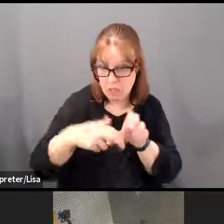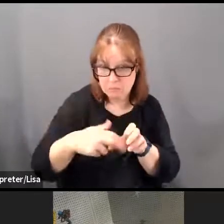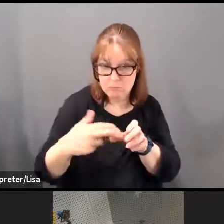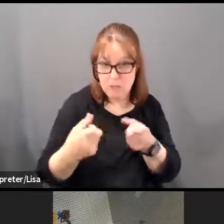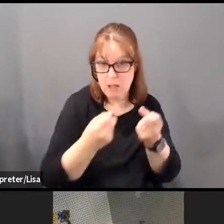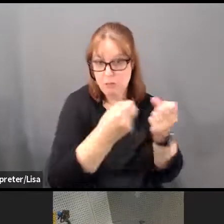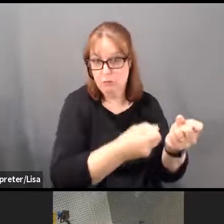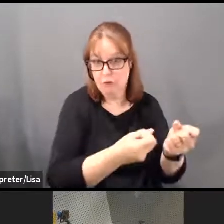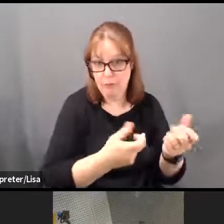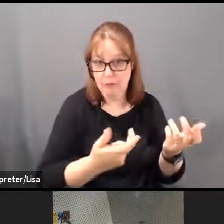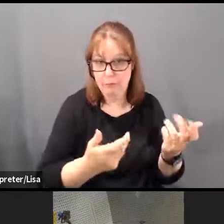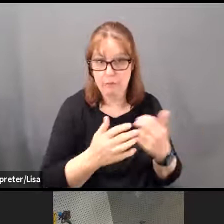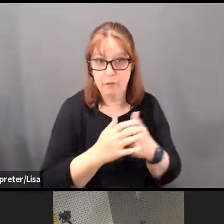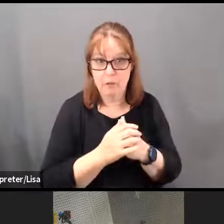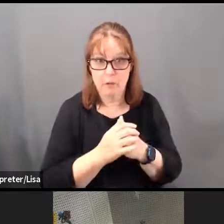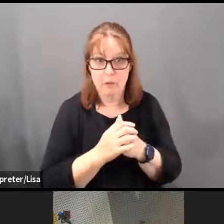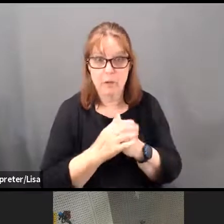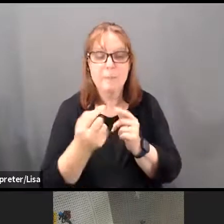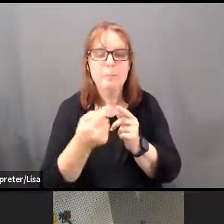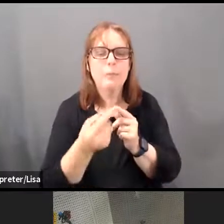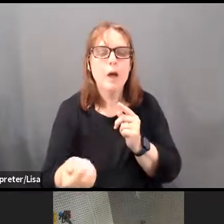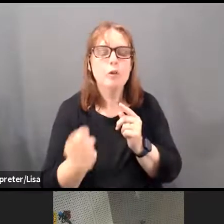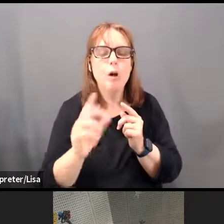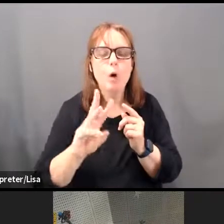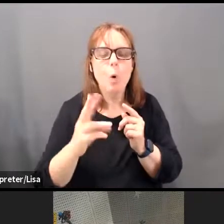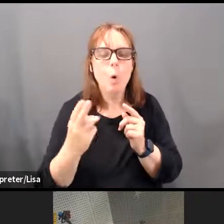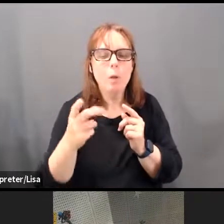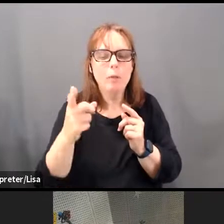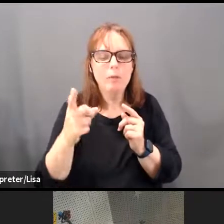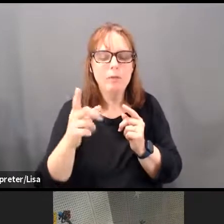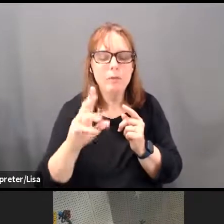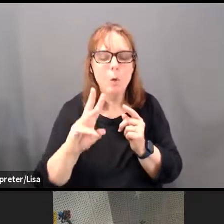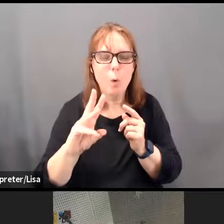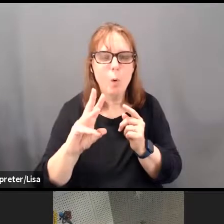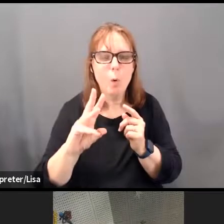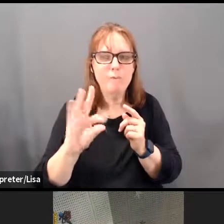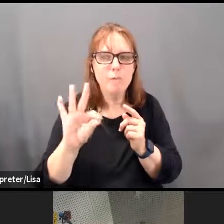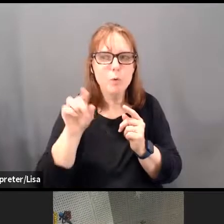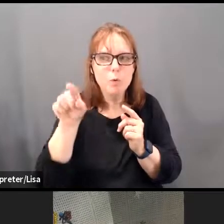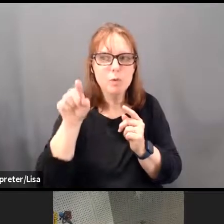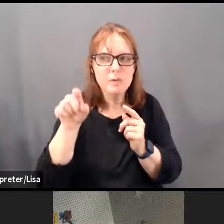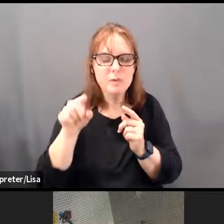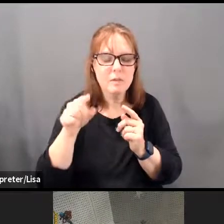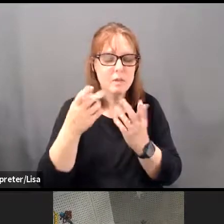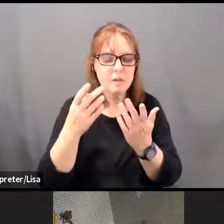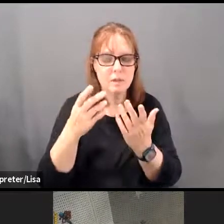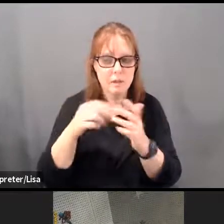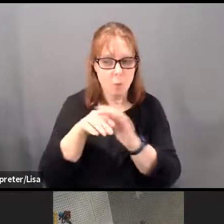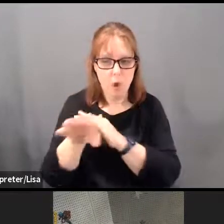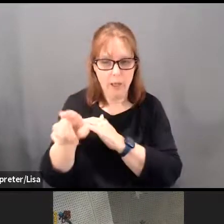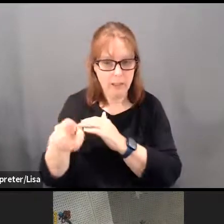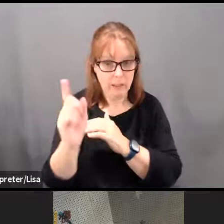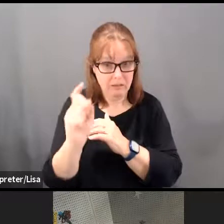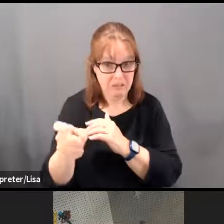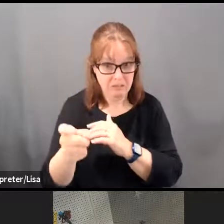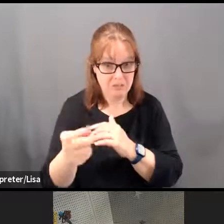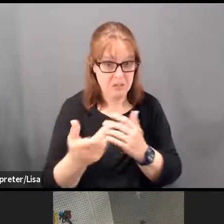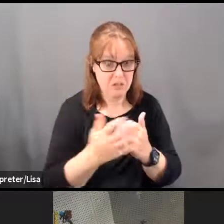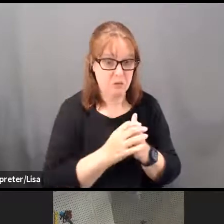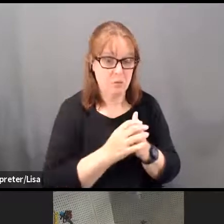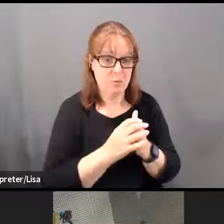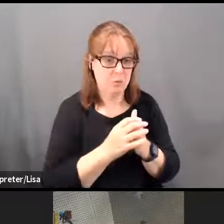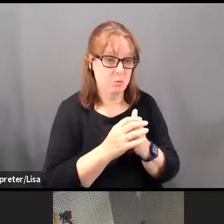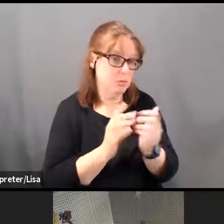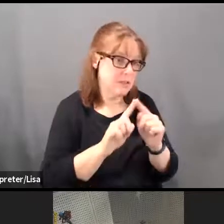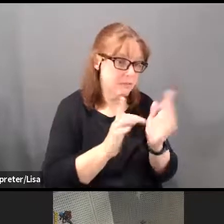Sauconasset site right across from Whole Foods, just walk in and grab a vaccine. They're happy to give it to you. Walk into a pharmacy, happy to give it to you. So if you can do